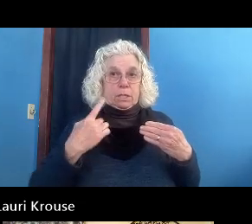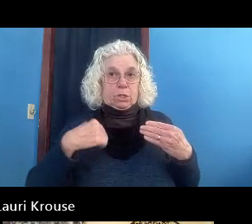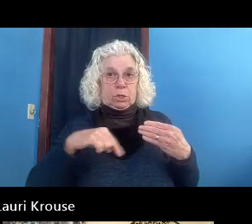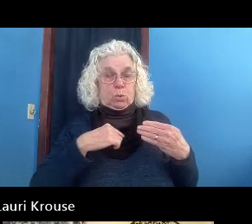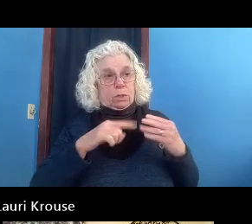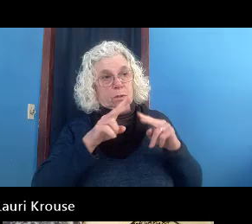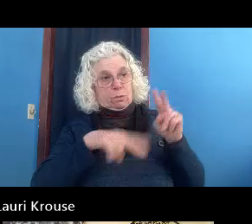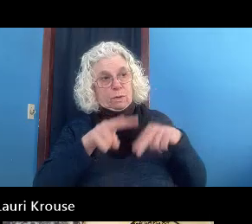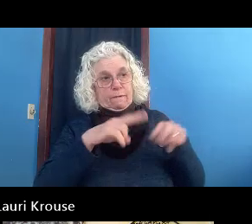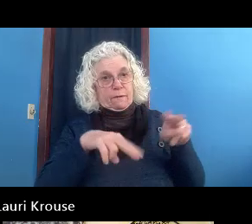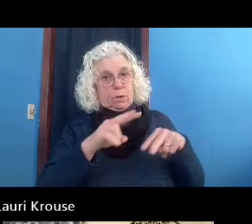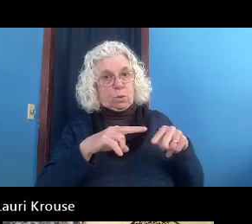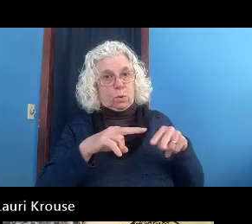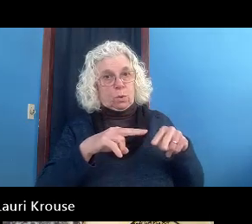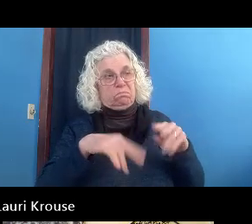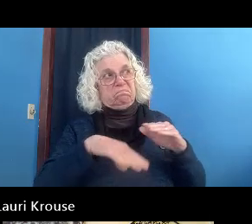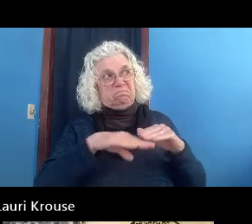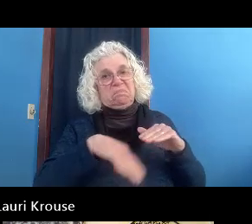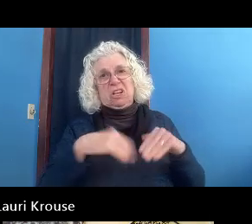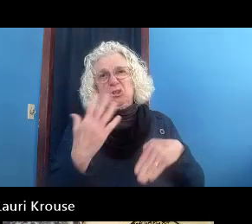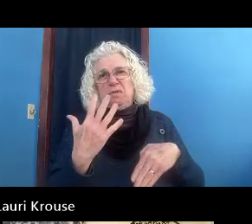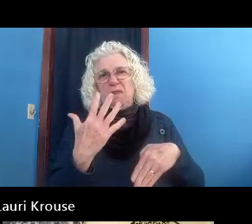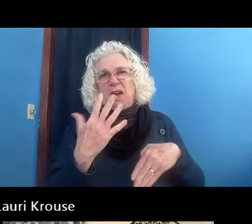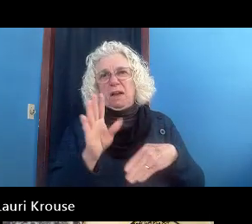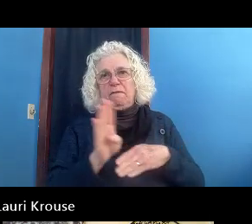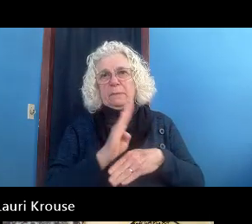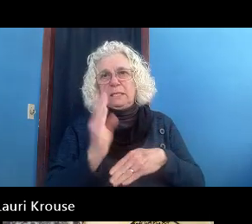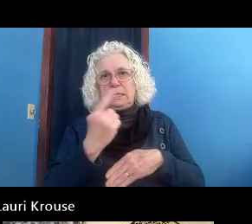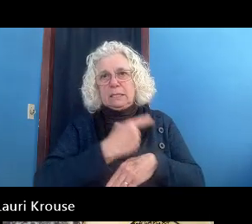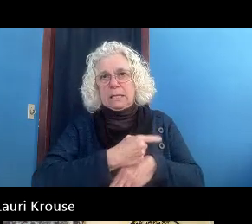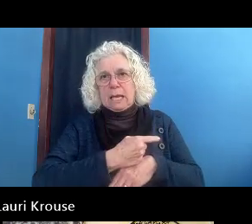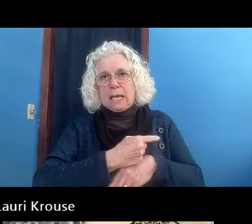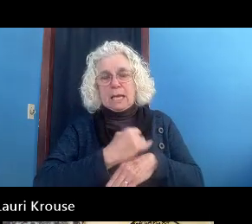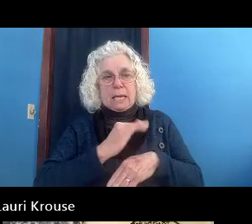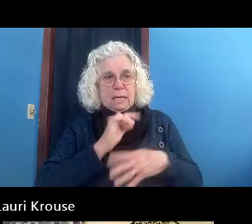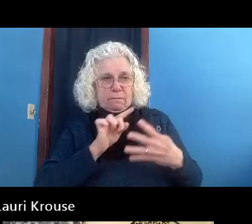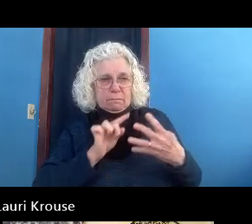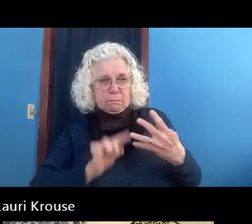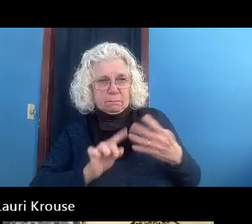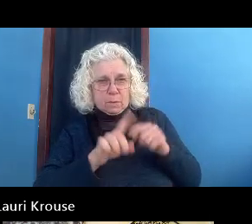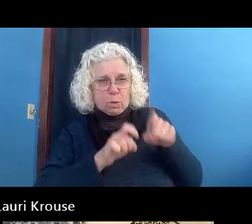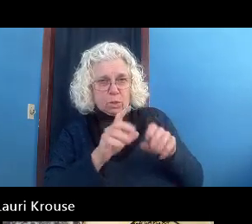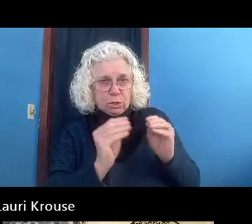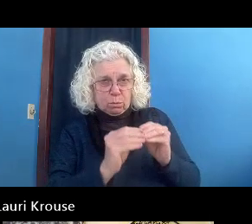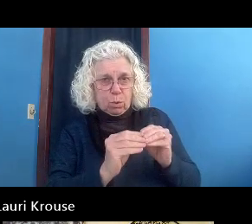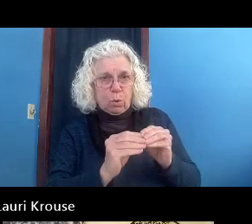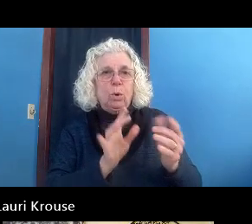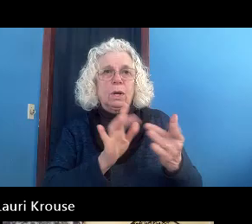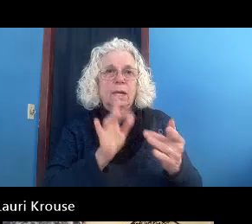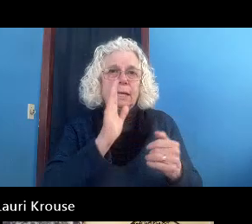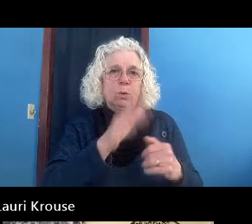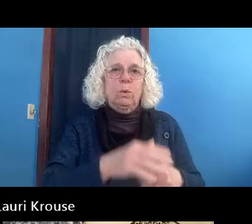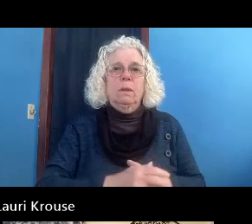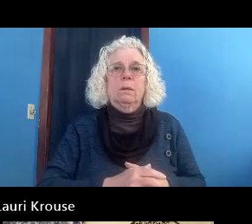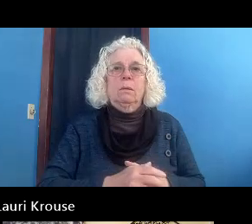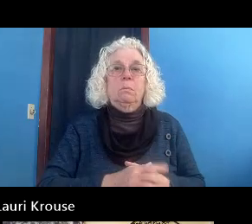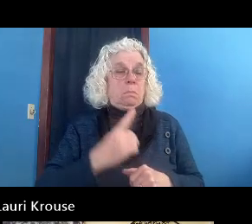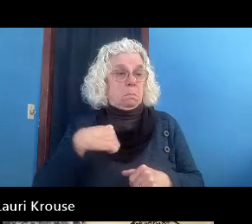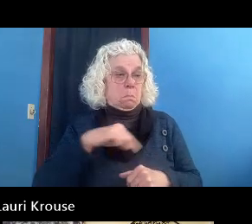I'll review it within 5 business days and follow up if we have any more questions or need any additional stuff. But once it's